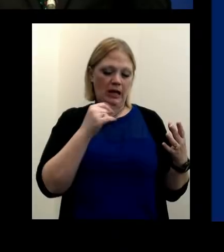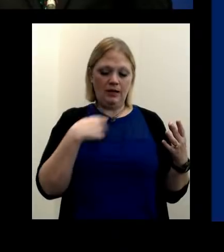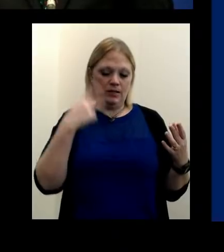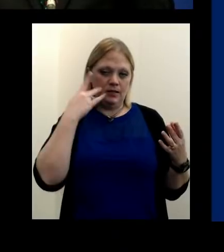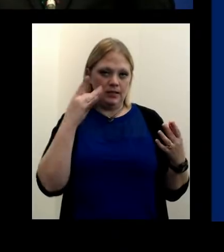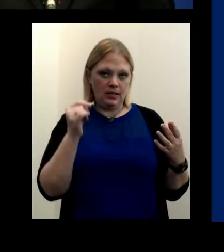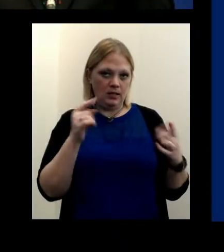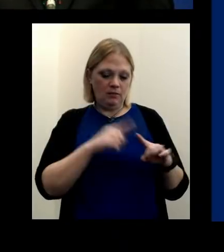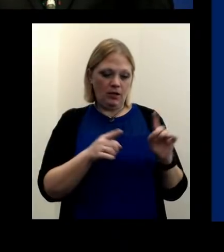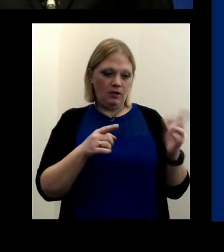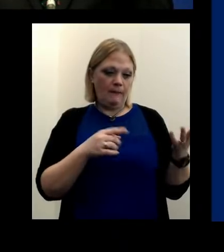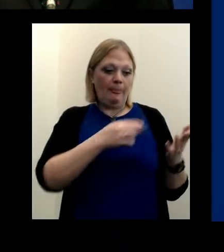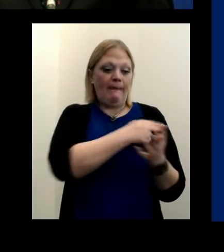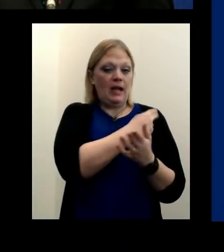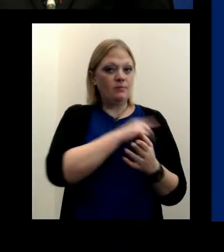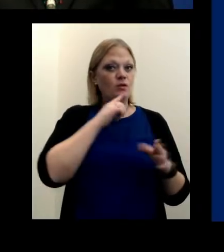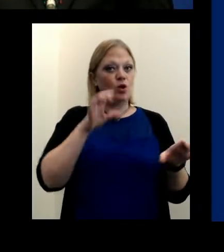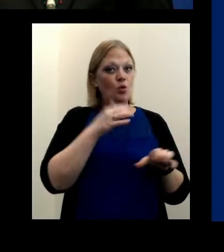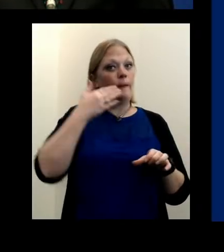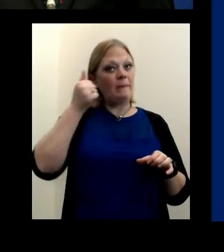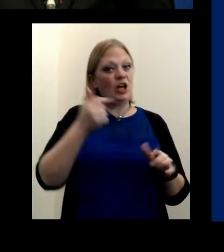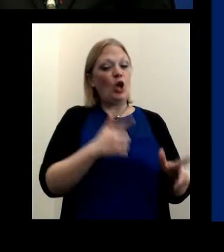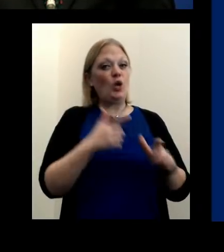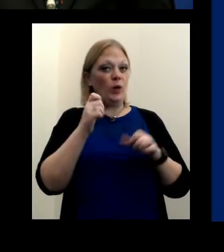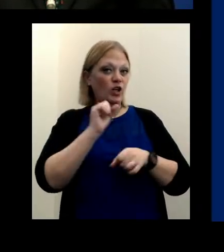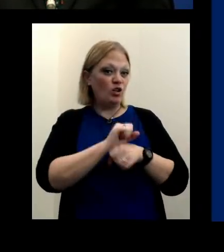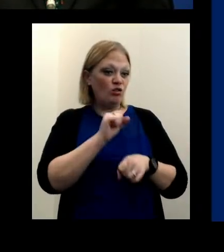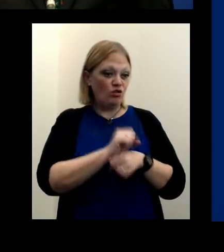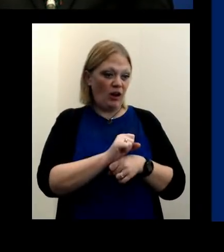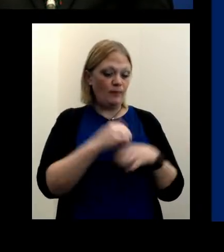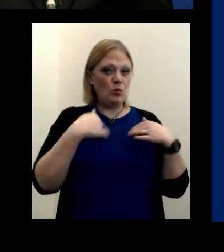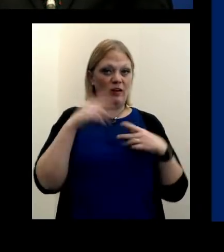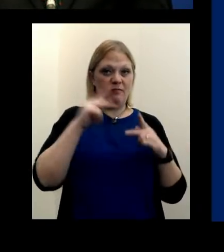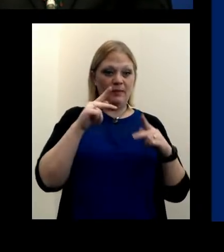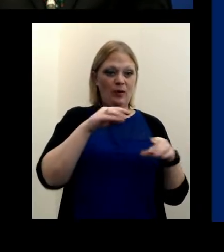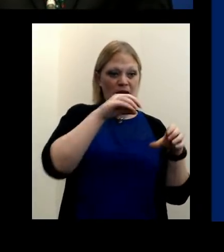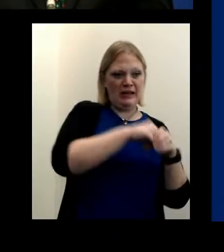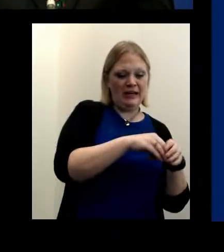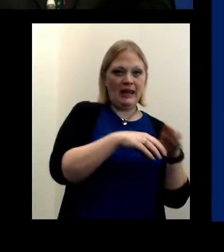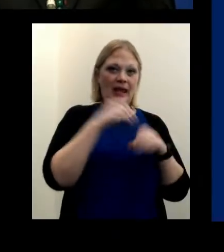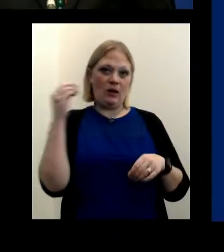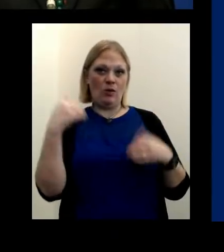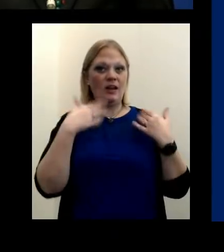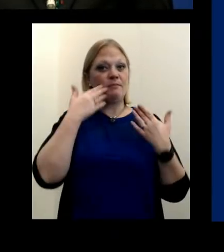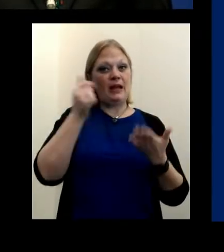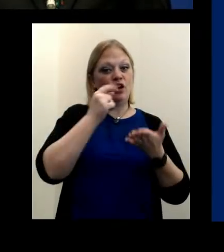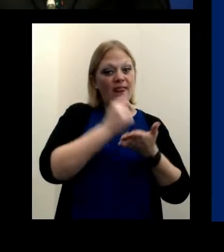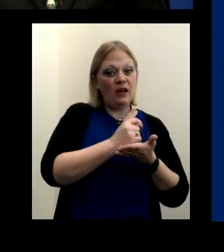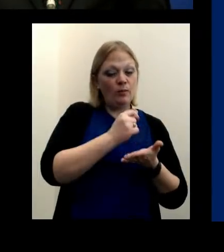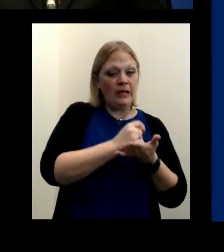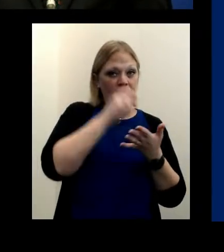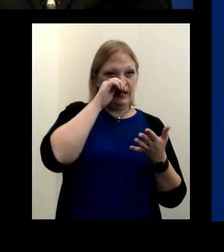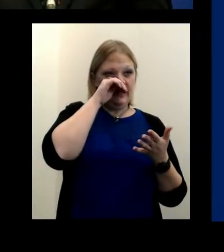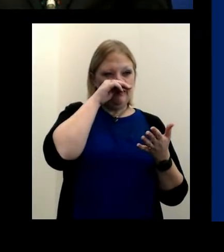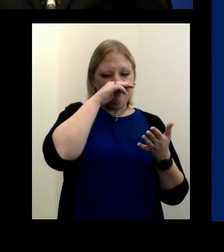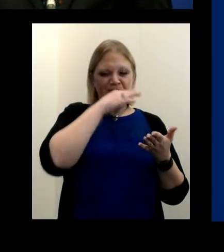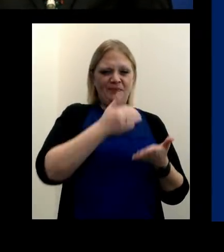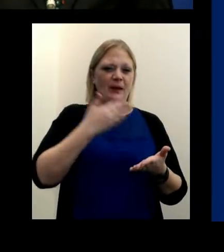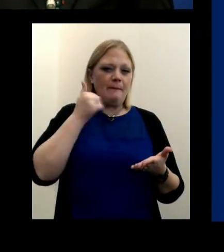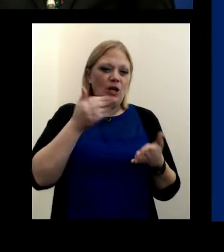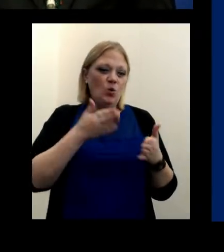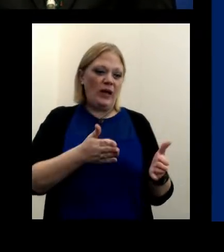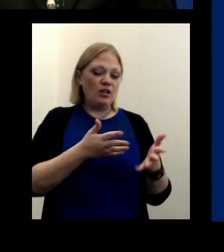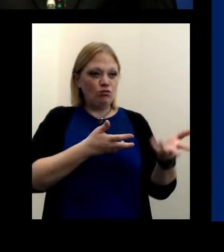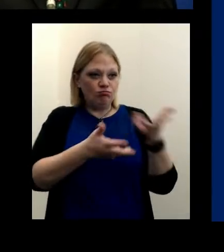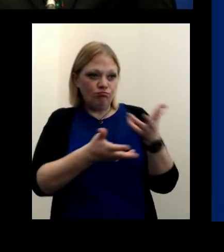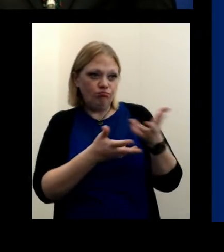is hospitals are doing a better job, a quicker job of being able to get people in and out. They have better therapeutics. They have better ways of dealing with it. Unlike early